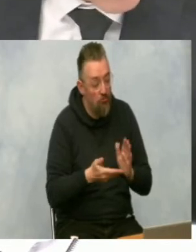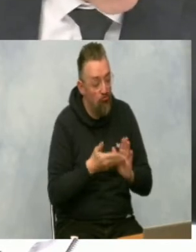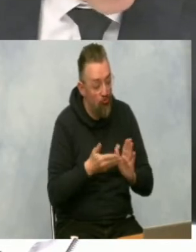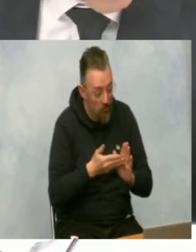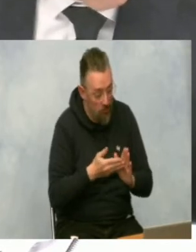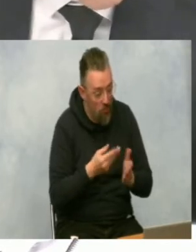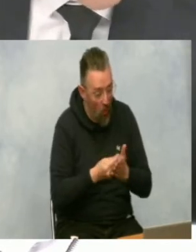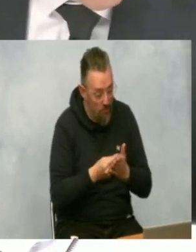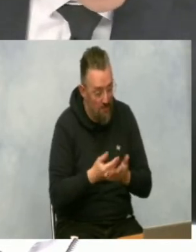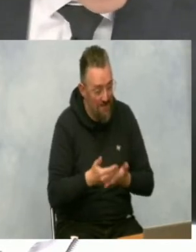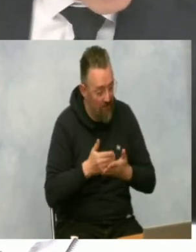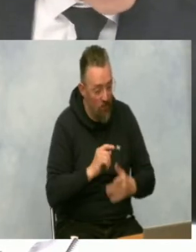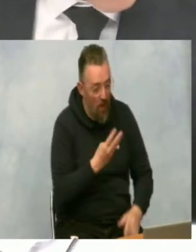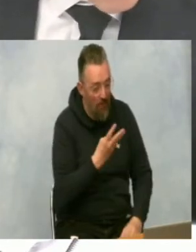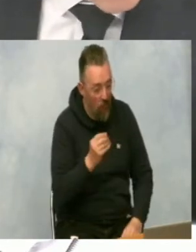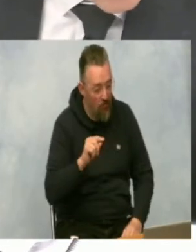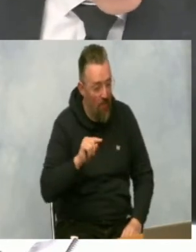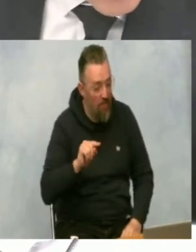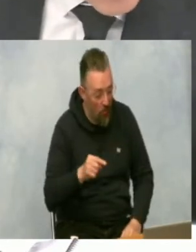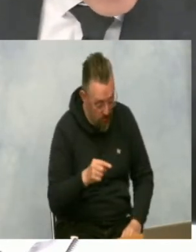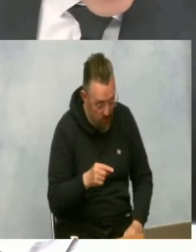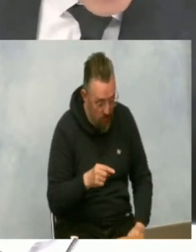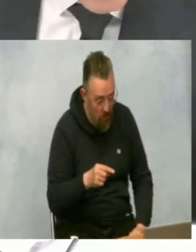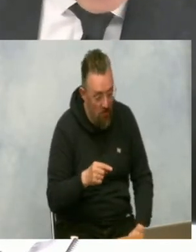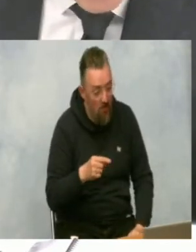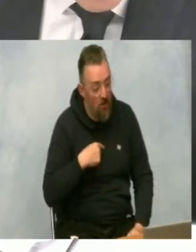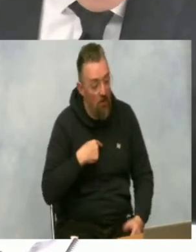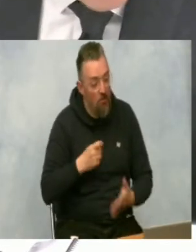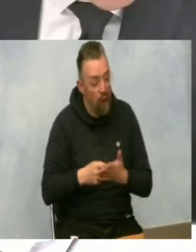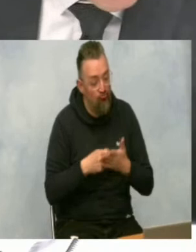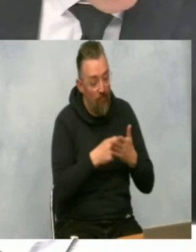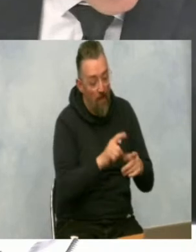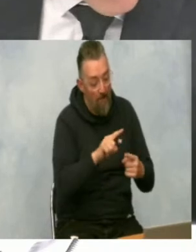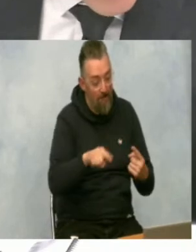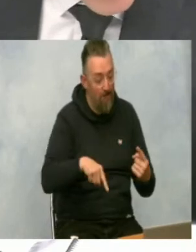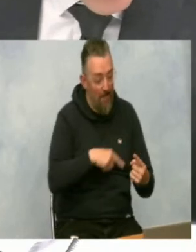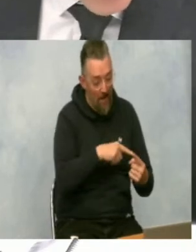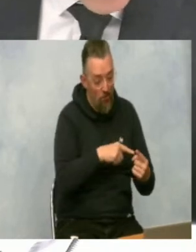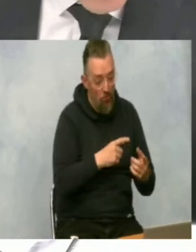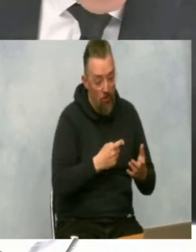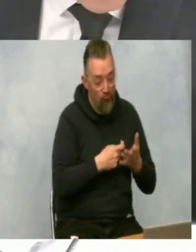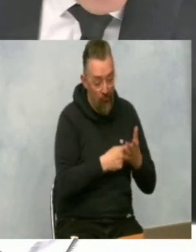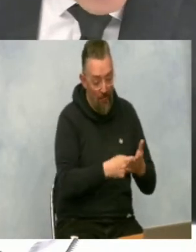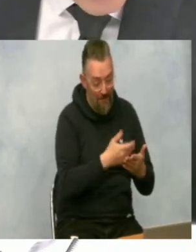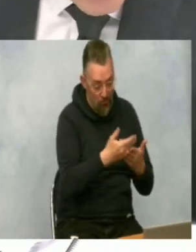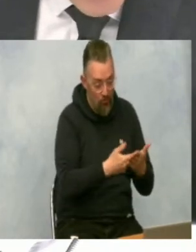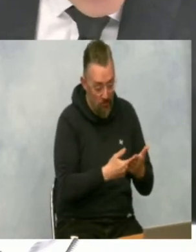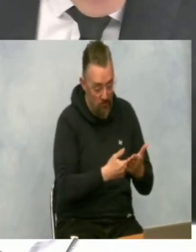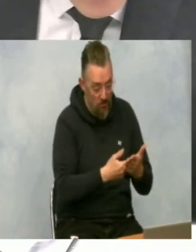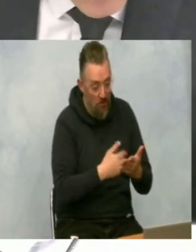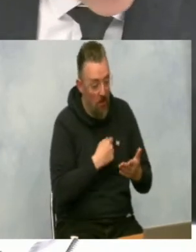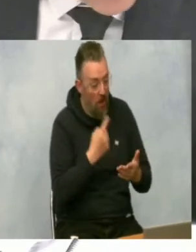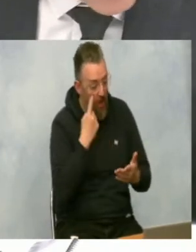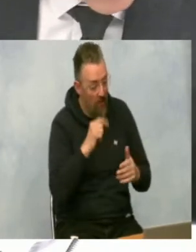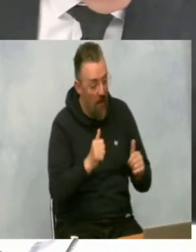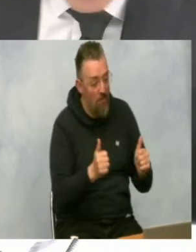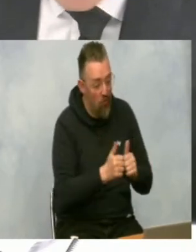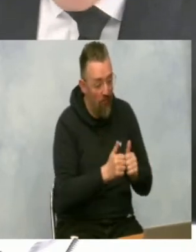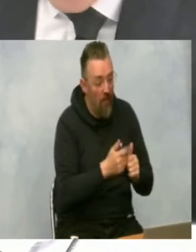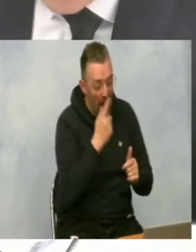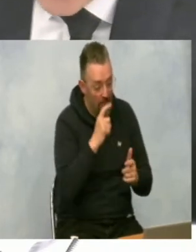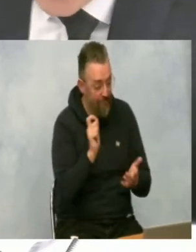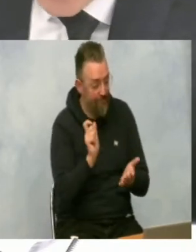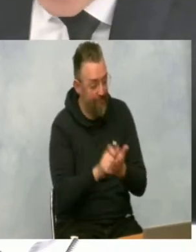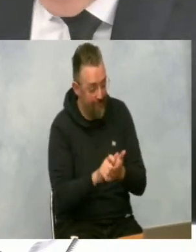annum. I would therefore refer committee back to the recommendations contained in section 2 of the report and seek approval for the disposal on